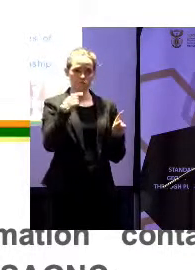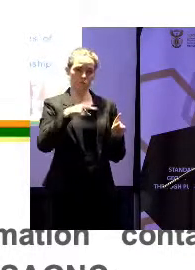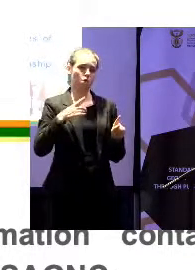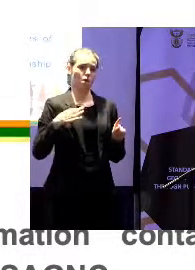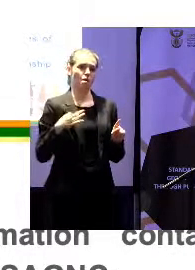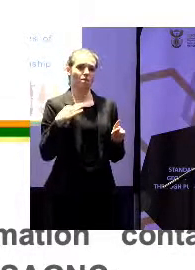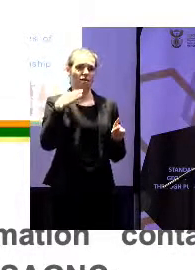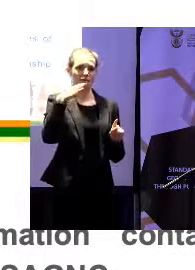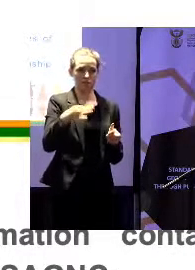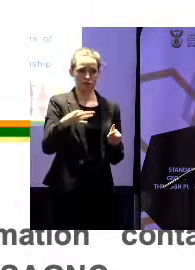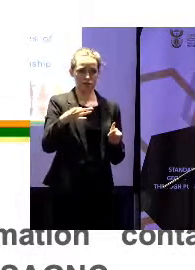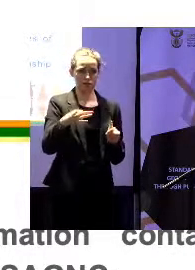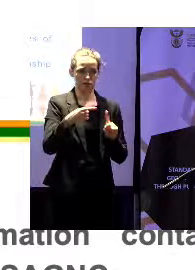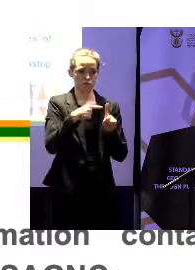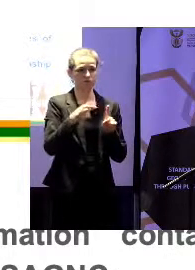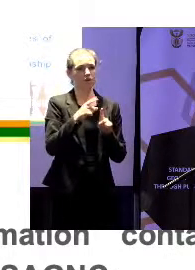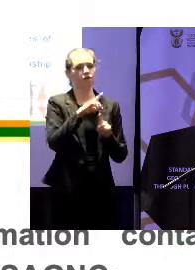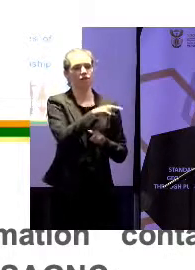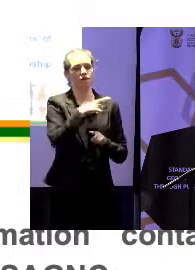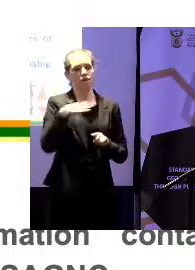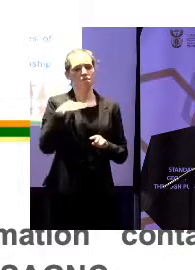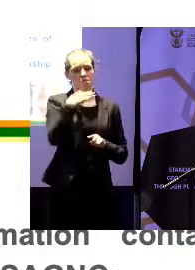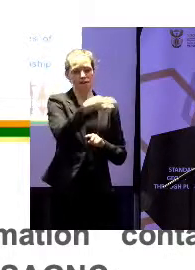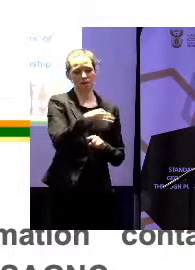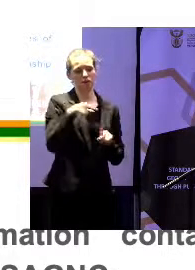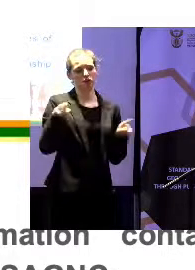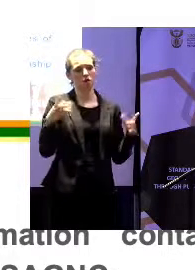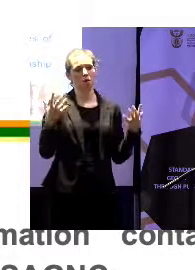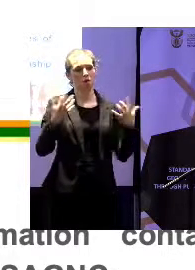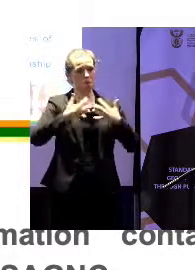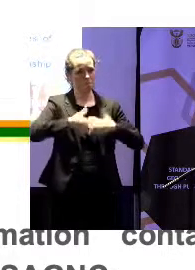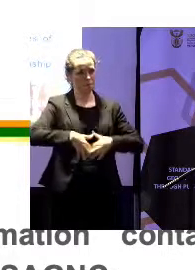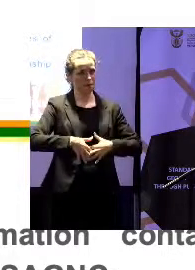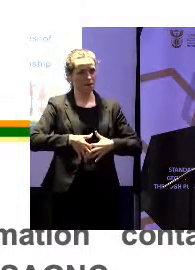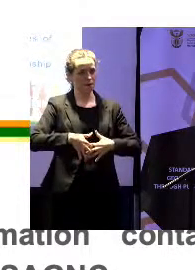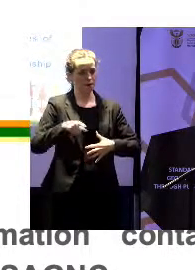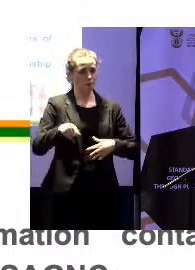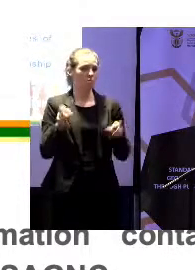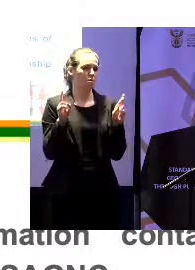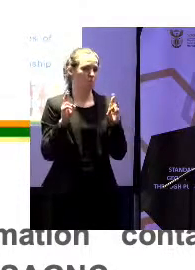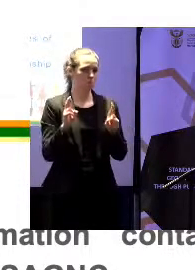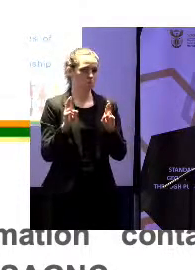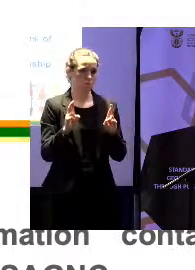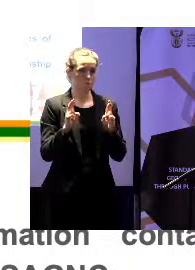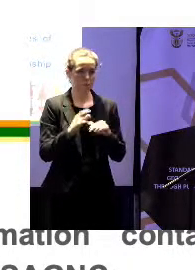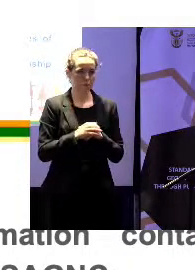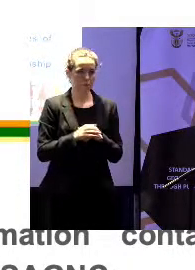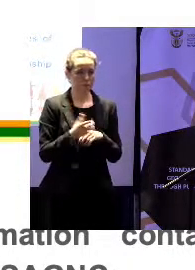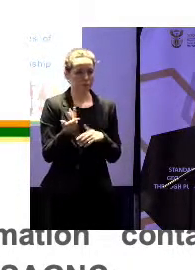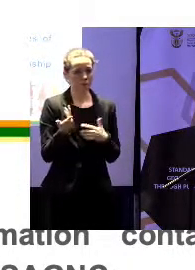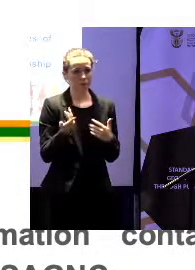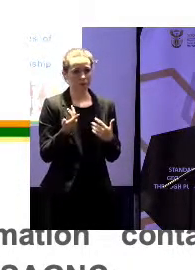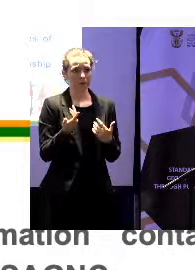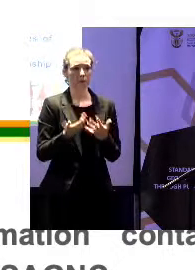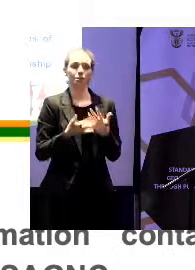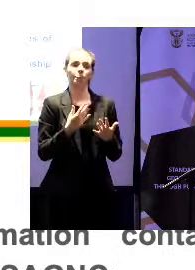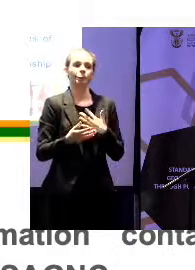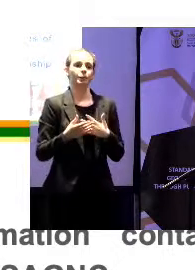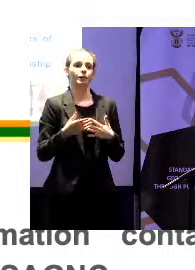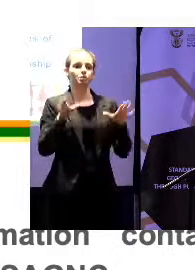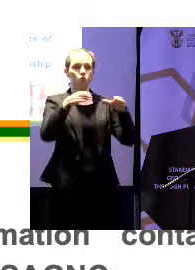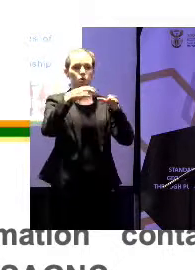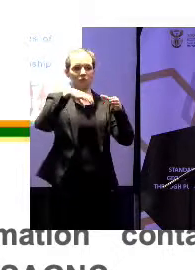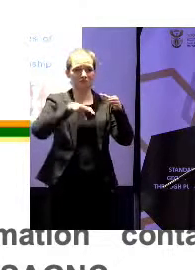applications, compliant applications. Well, we hope so. With every subcommittee